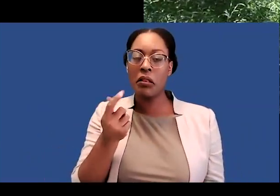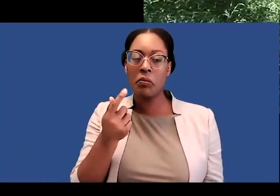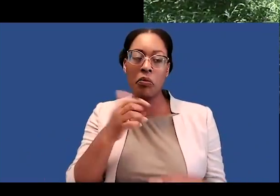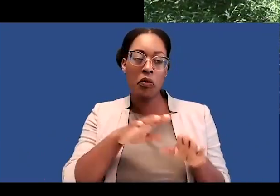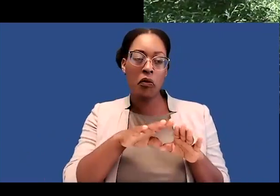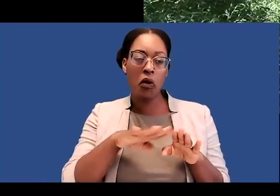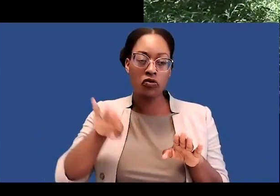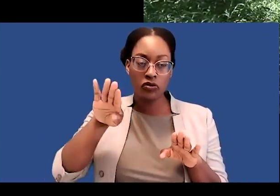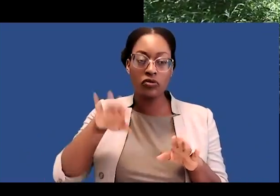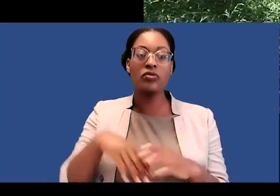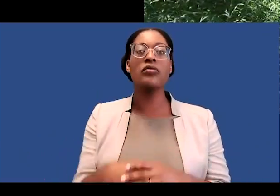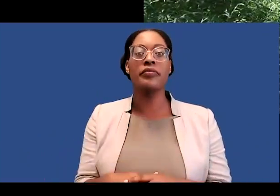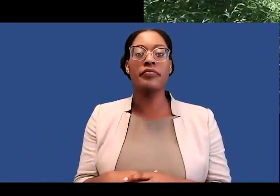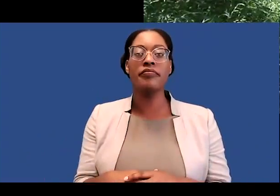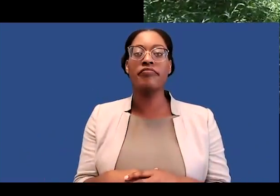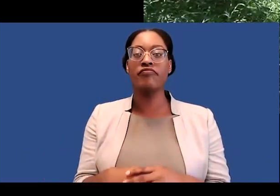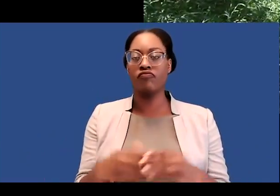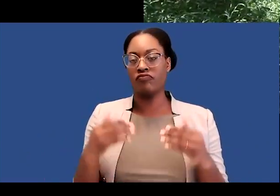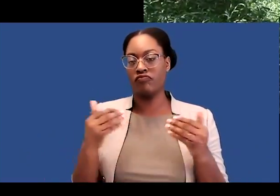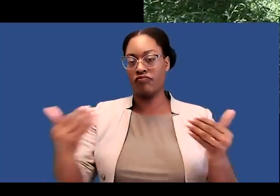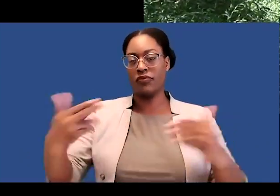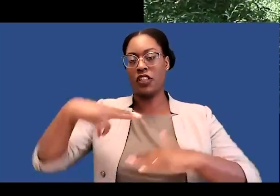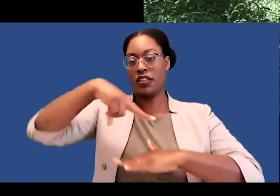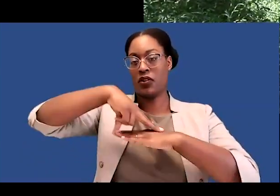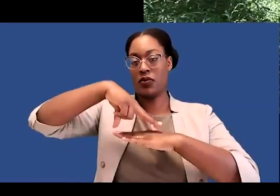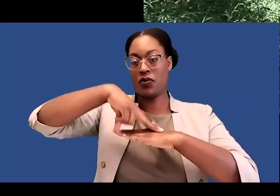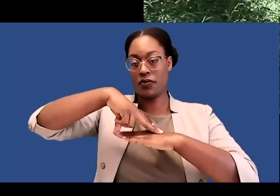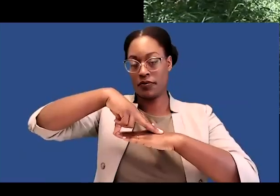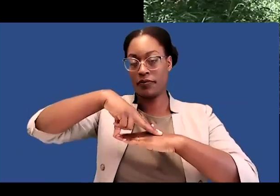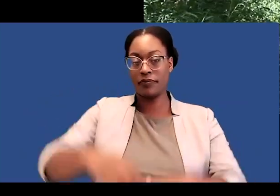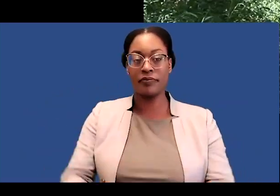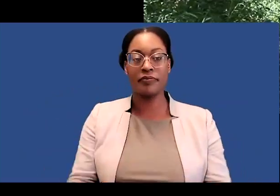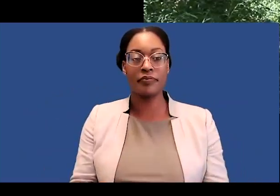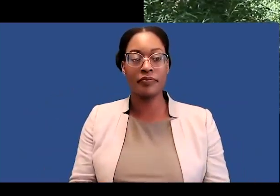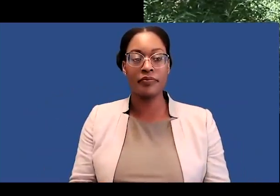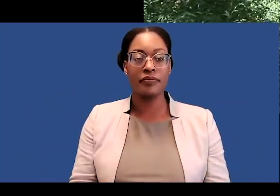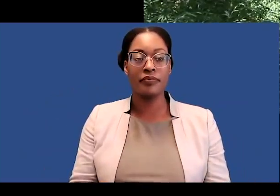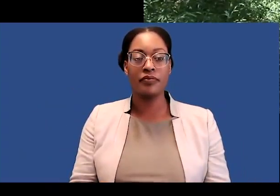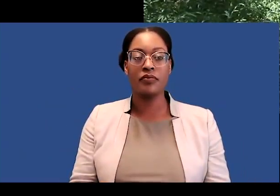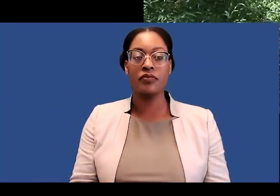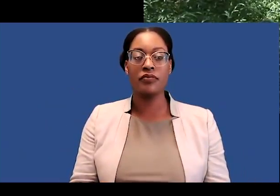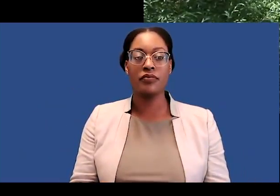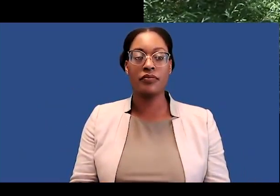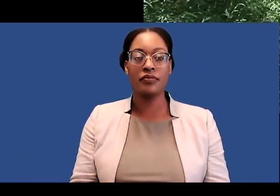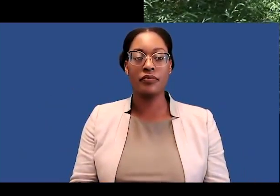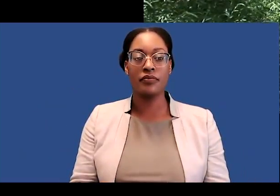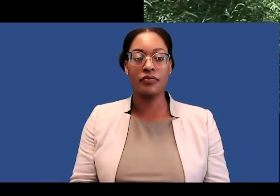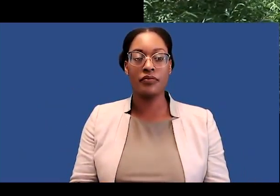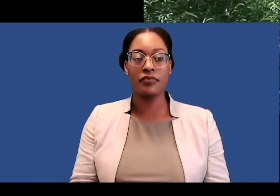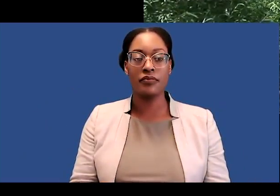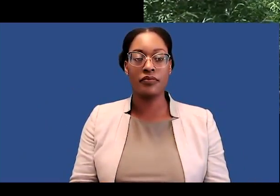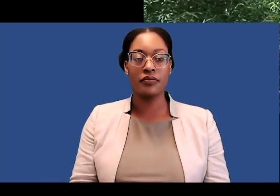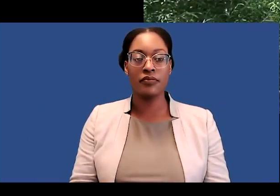up. Lower the chest, back towards the knees so we're lengthening the shoulders.